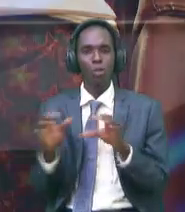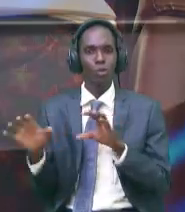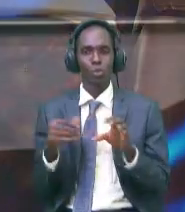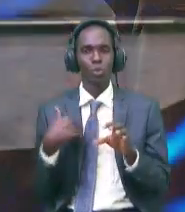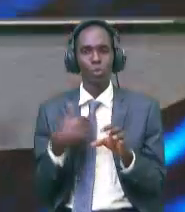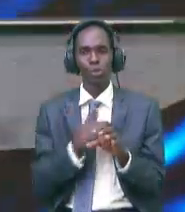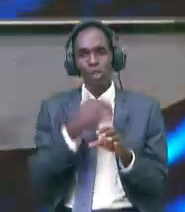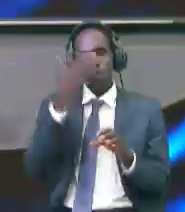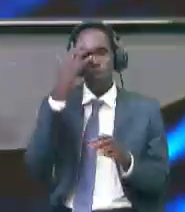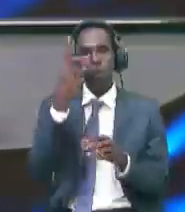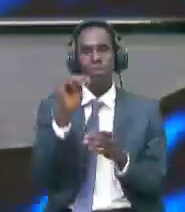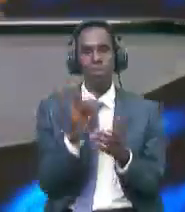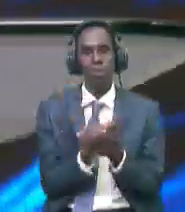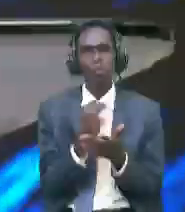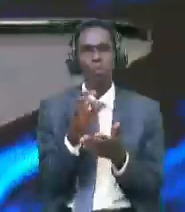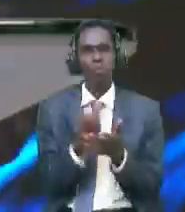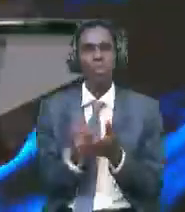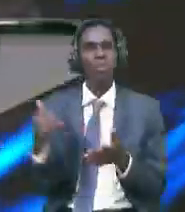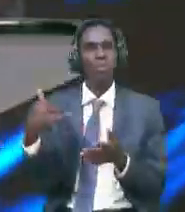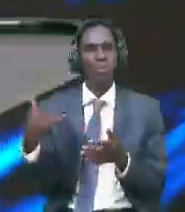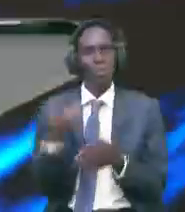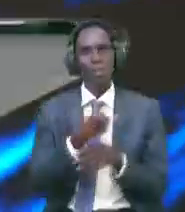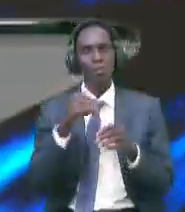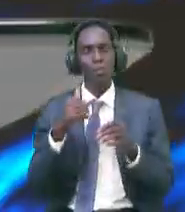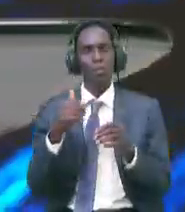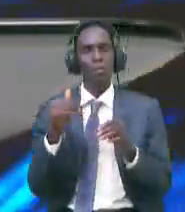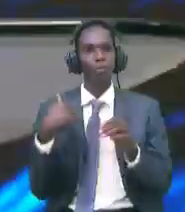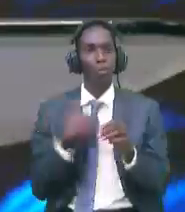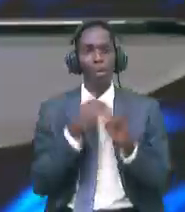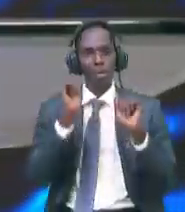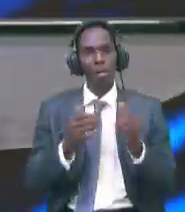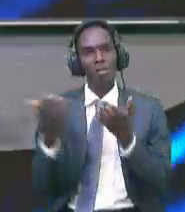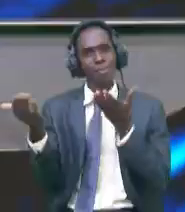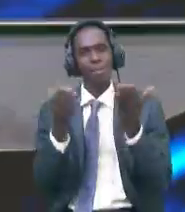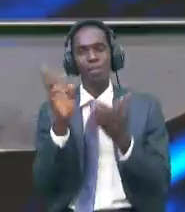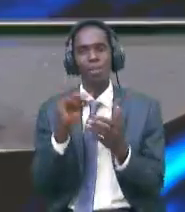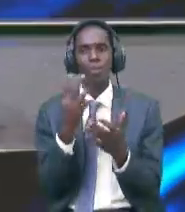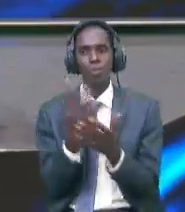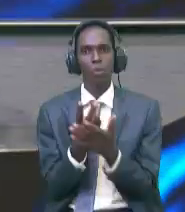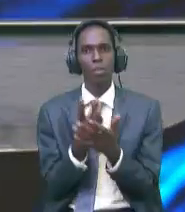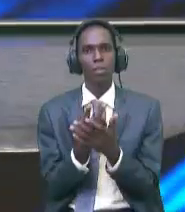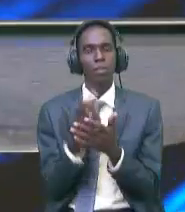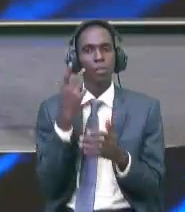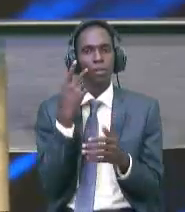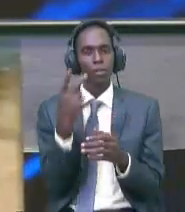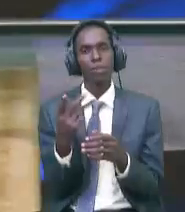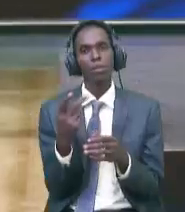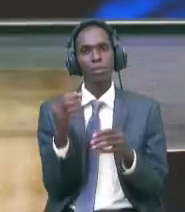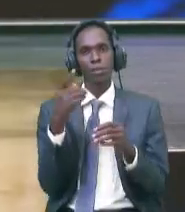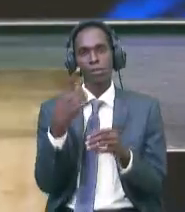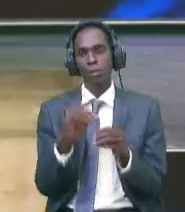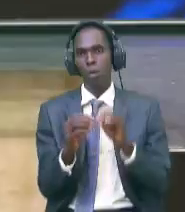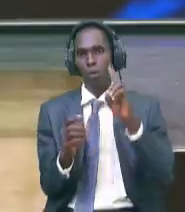recognize them so that we can serve them appropriately? Number one, the call